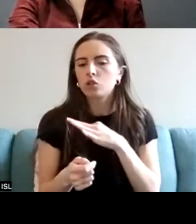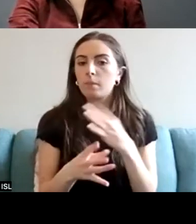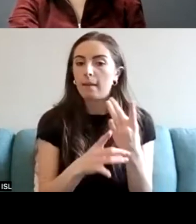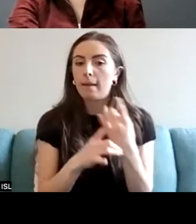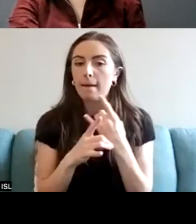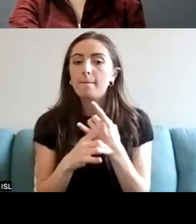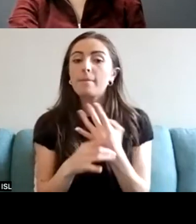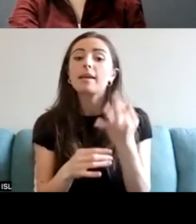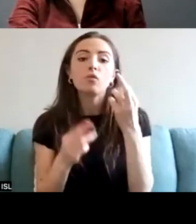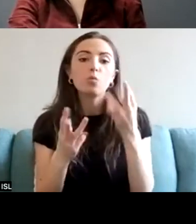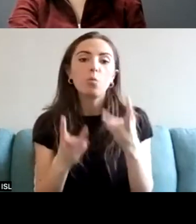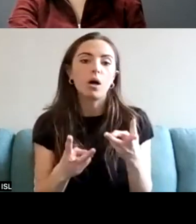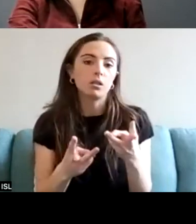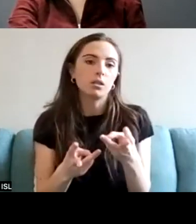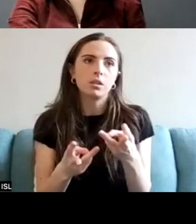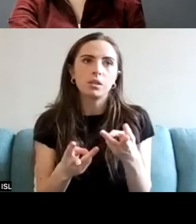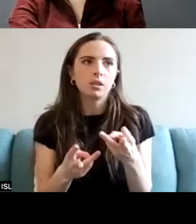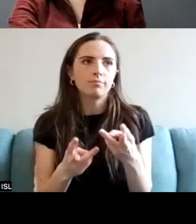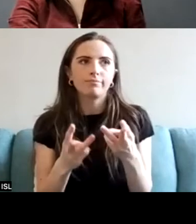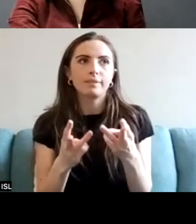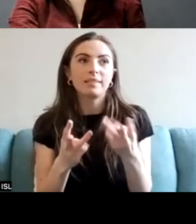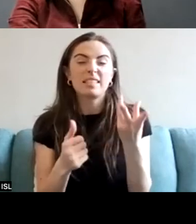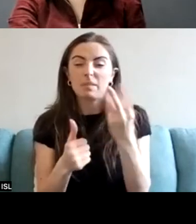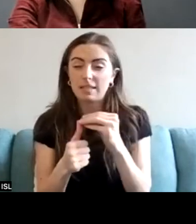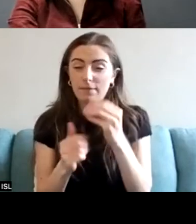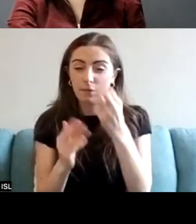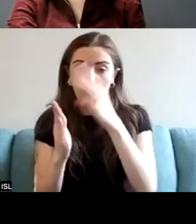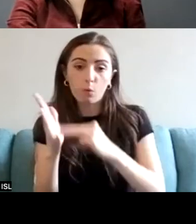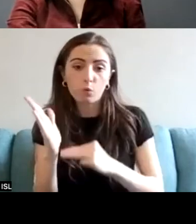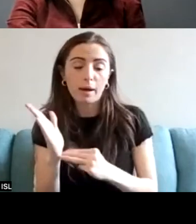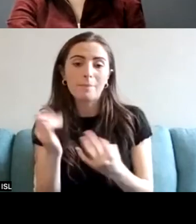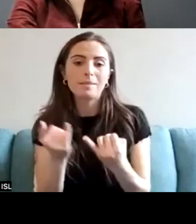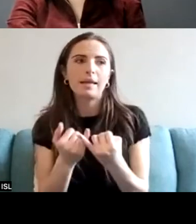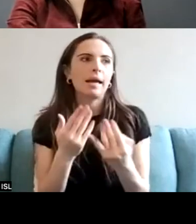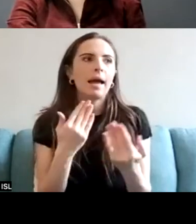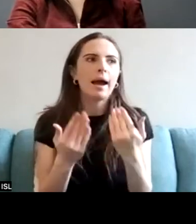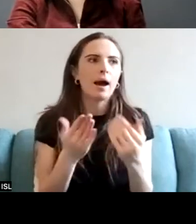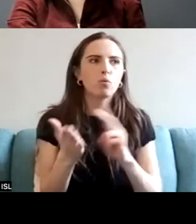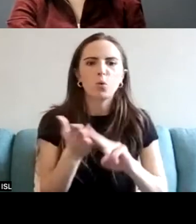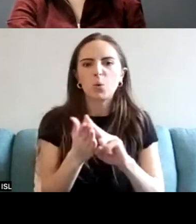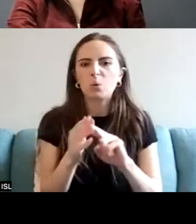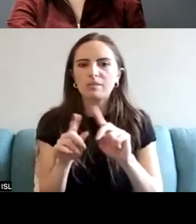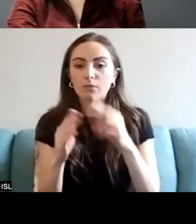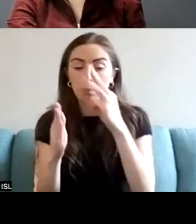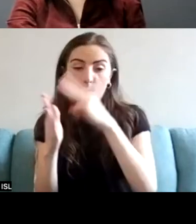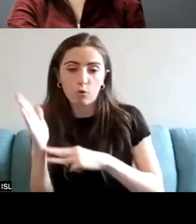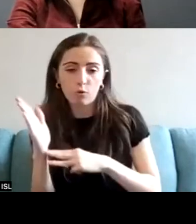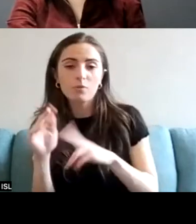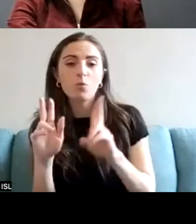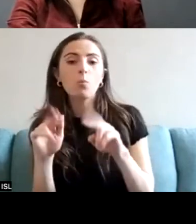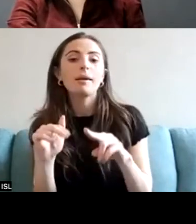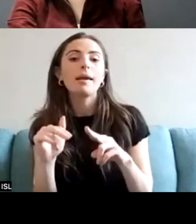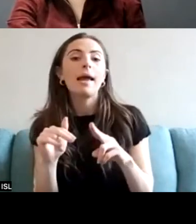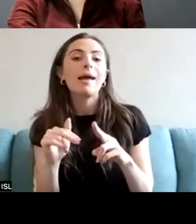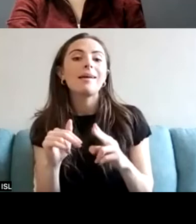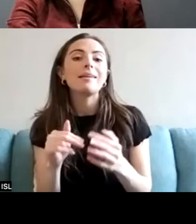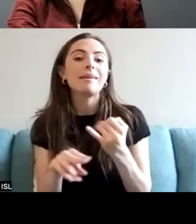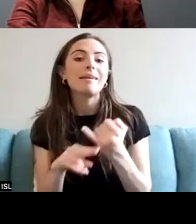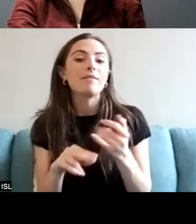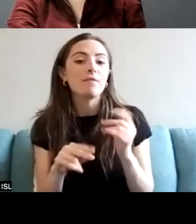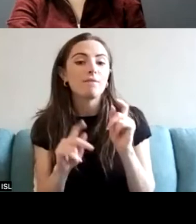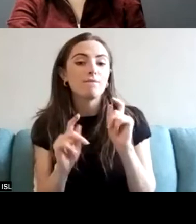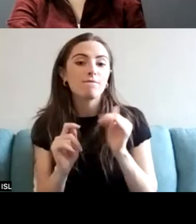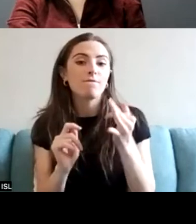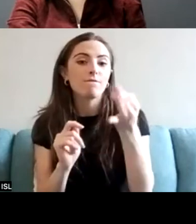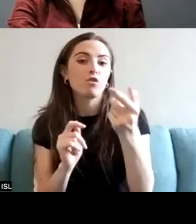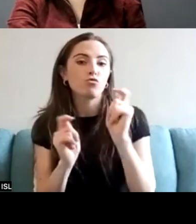into specific programs in terms of how to use the different elements, we can get into that a little bit when we do some of the trainings and